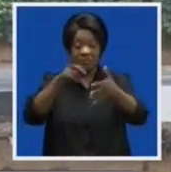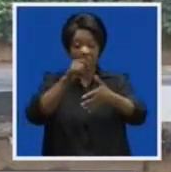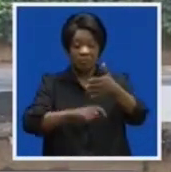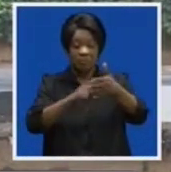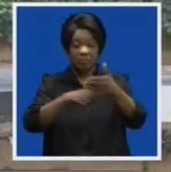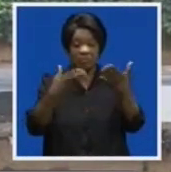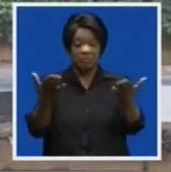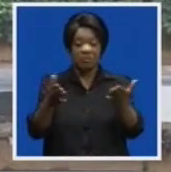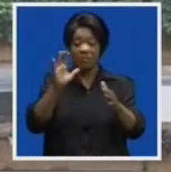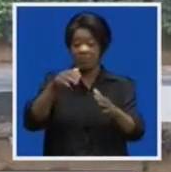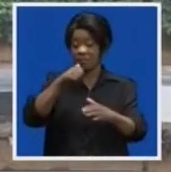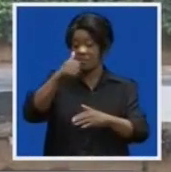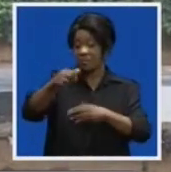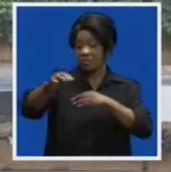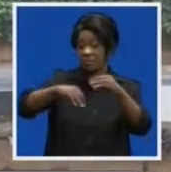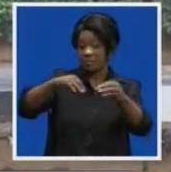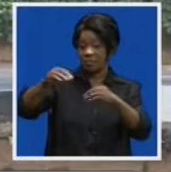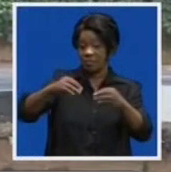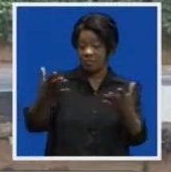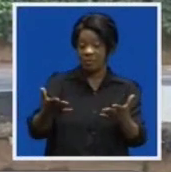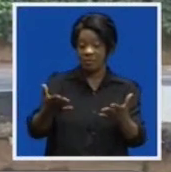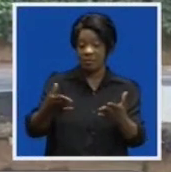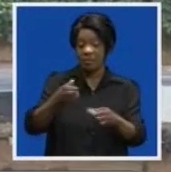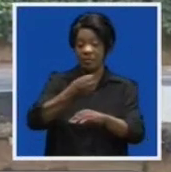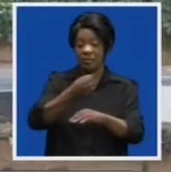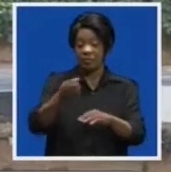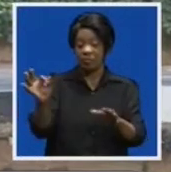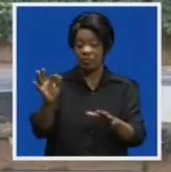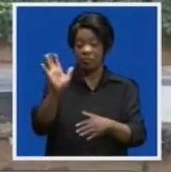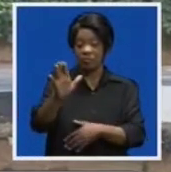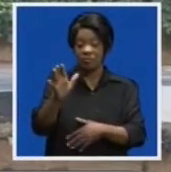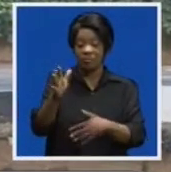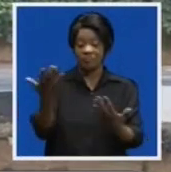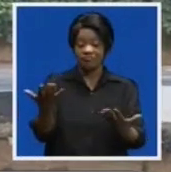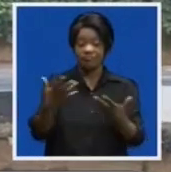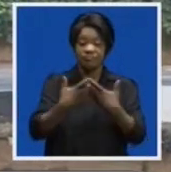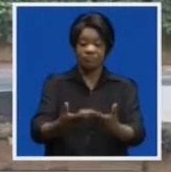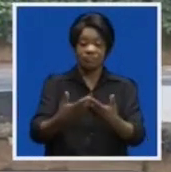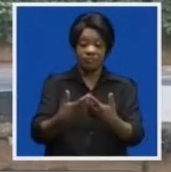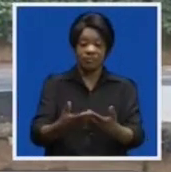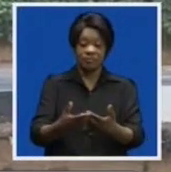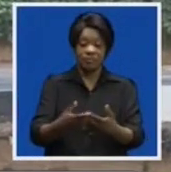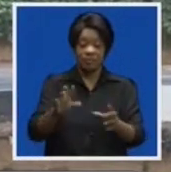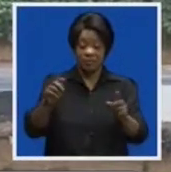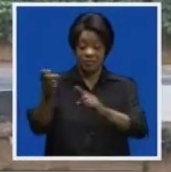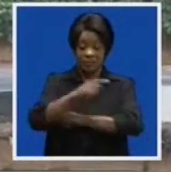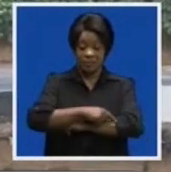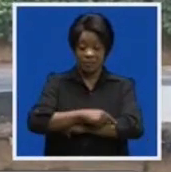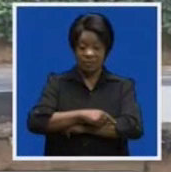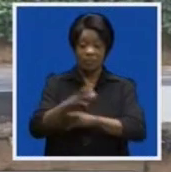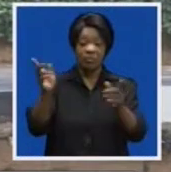because really you cannot afford to switch off your machine even for a day when you've got the raw material, because it's